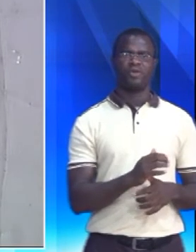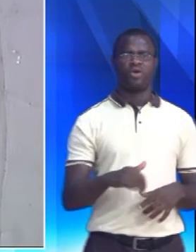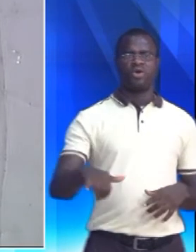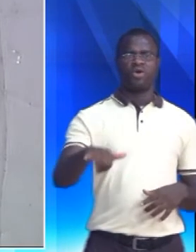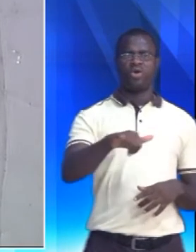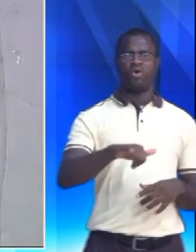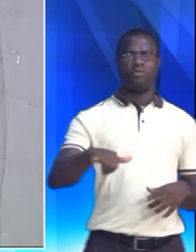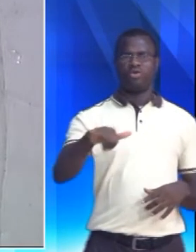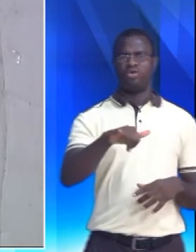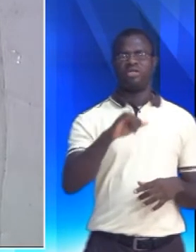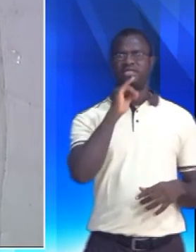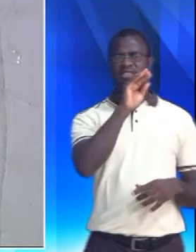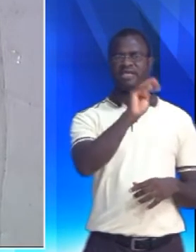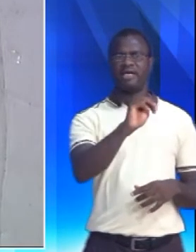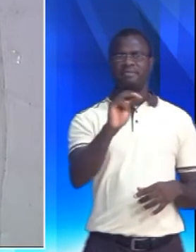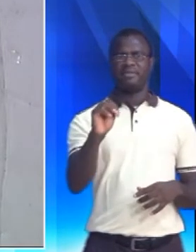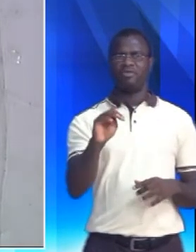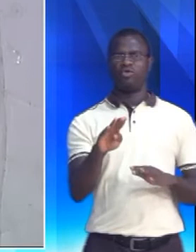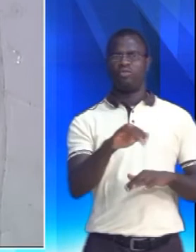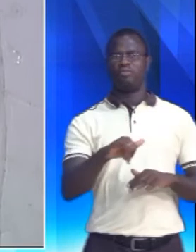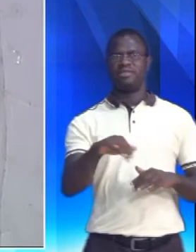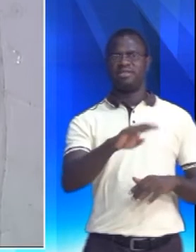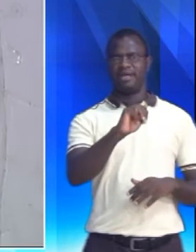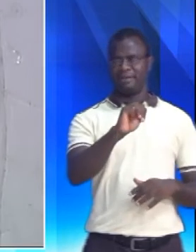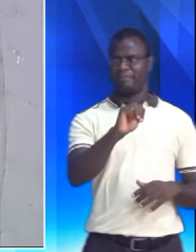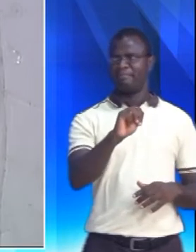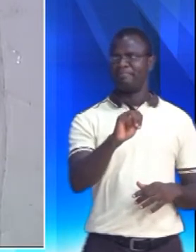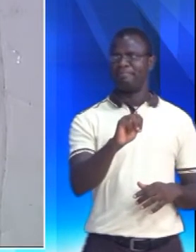their respective power, which is what?